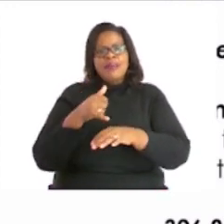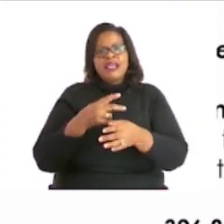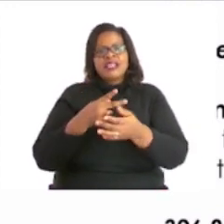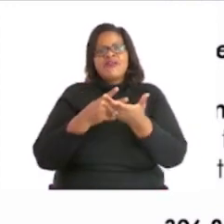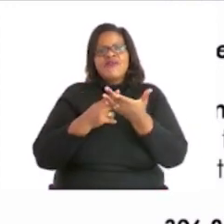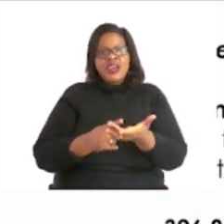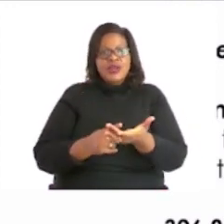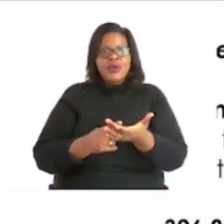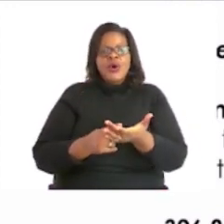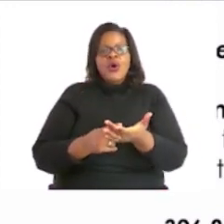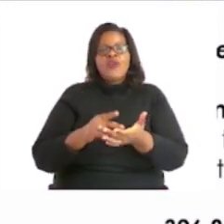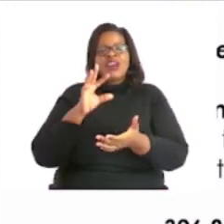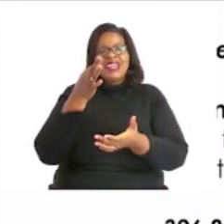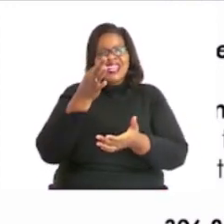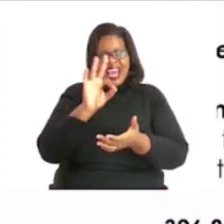is